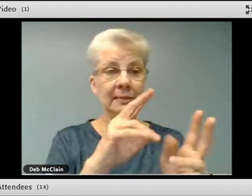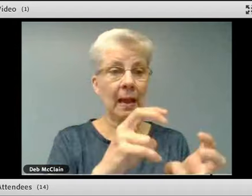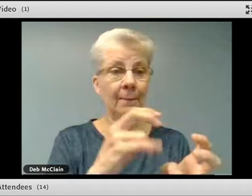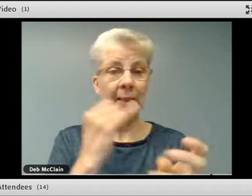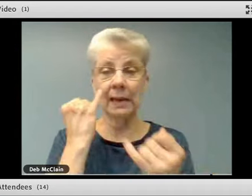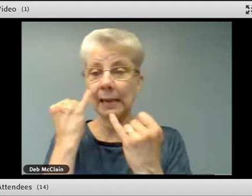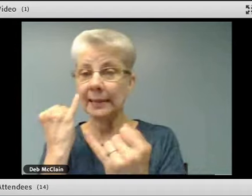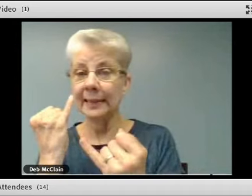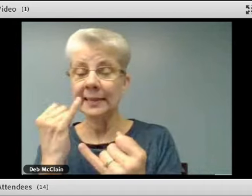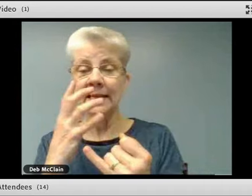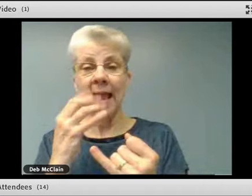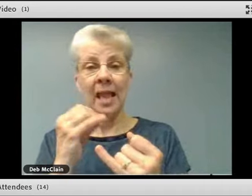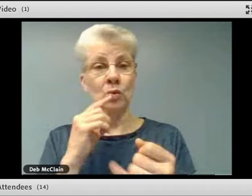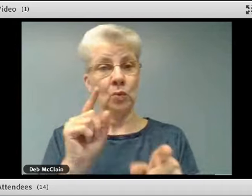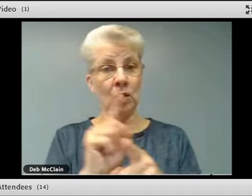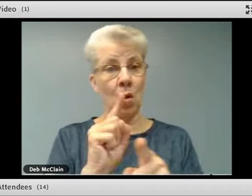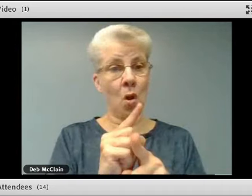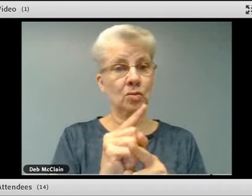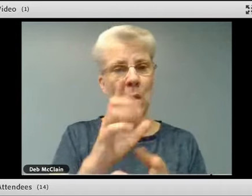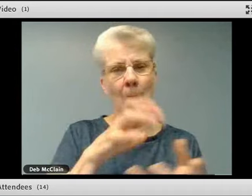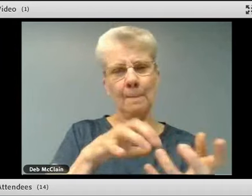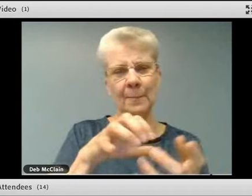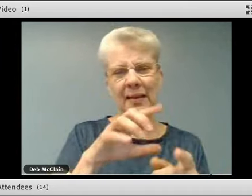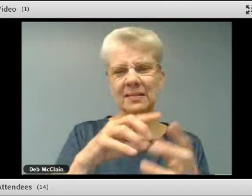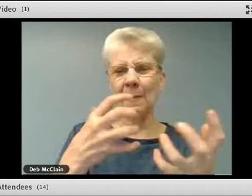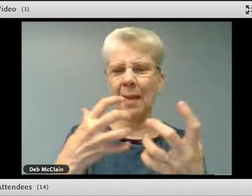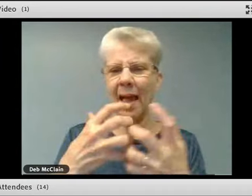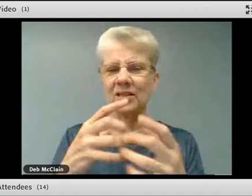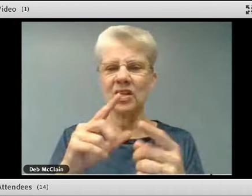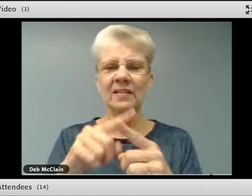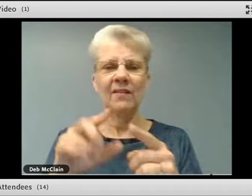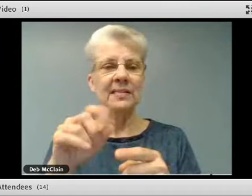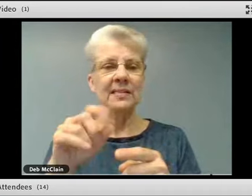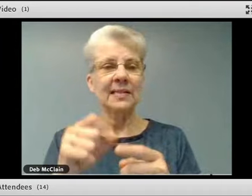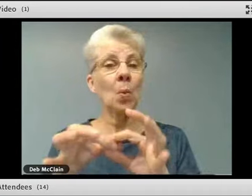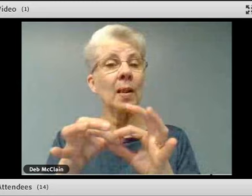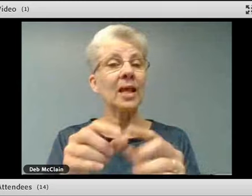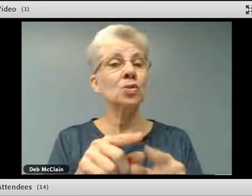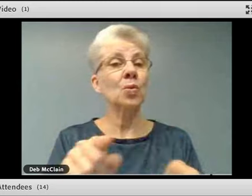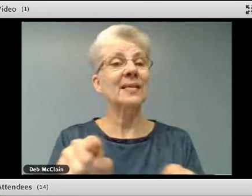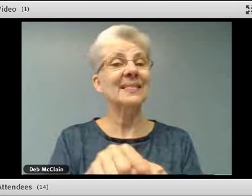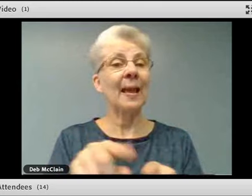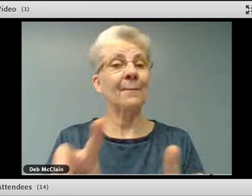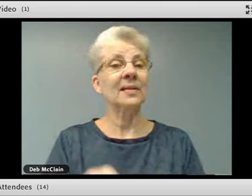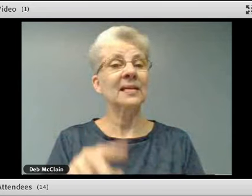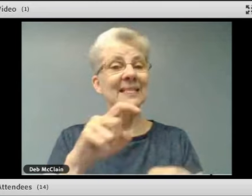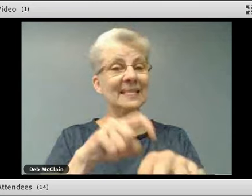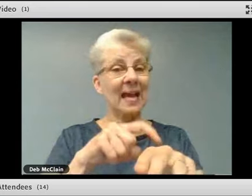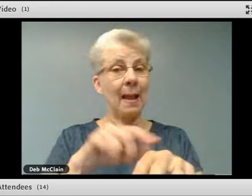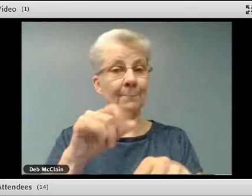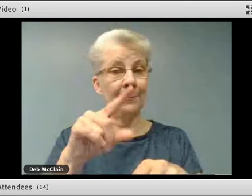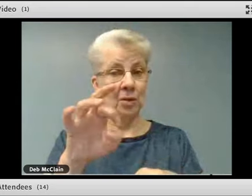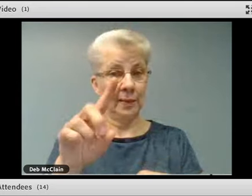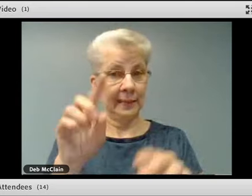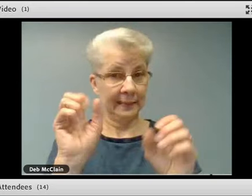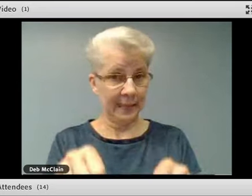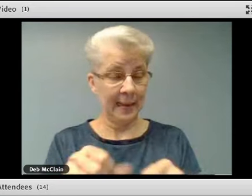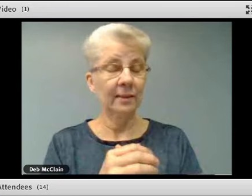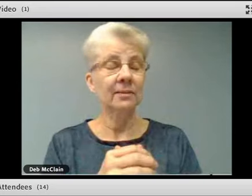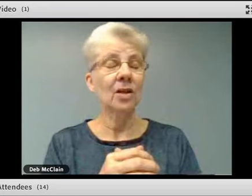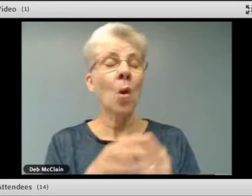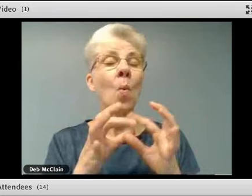you can mix and match different sets that are related to the same topic or time periods, related to